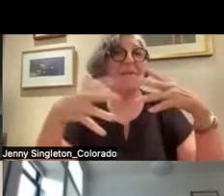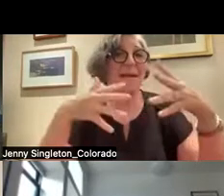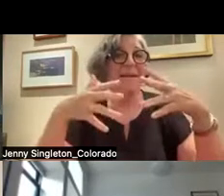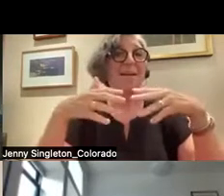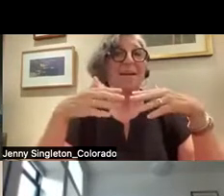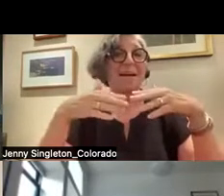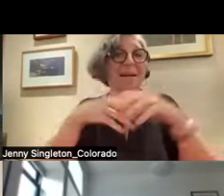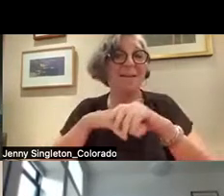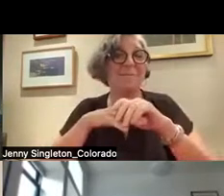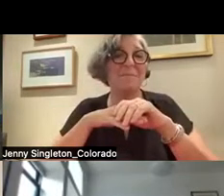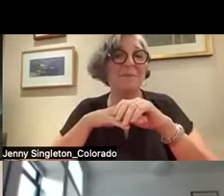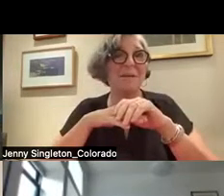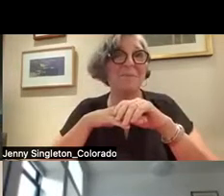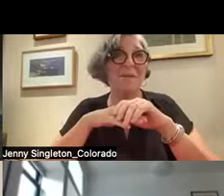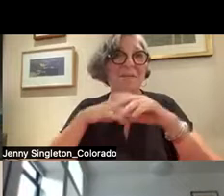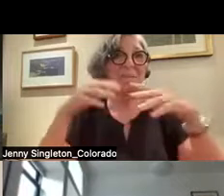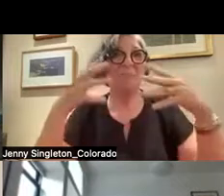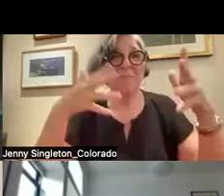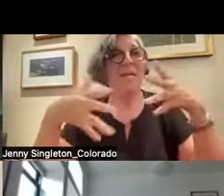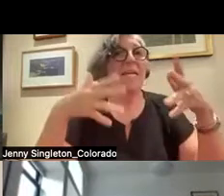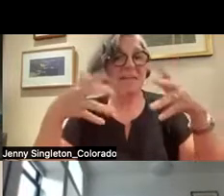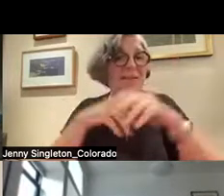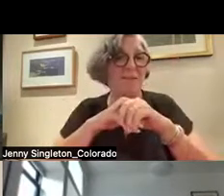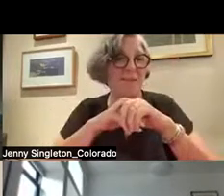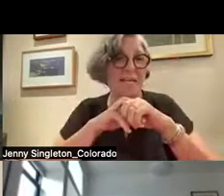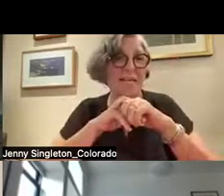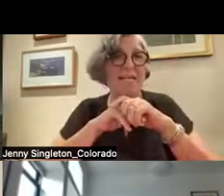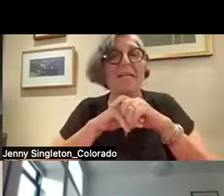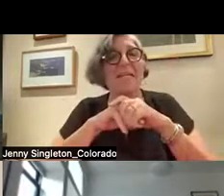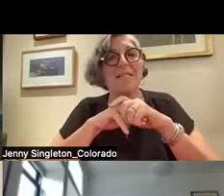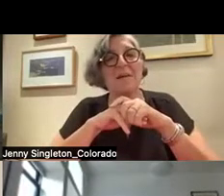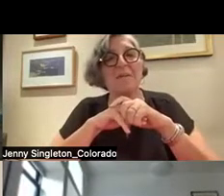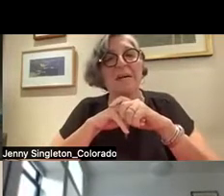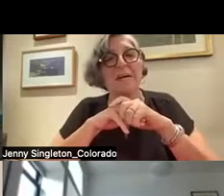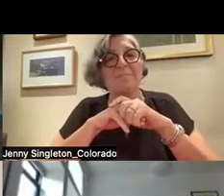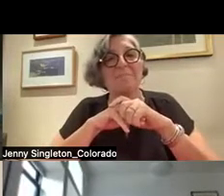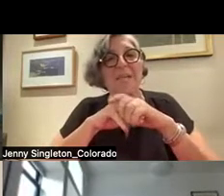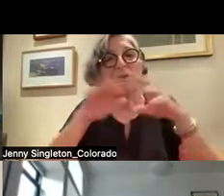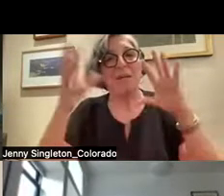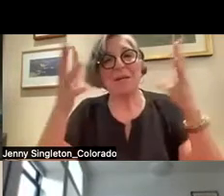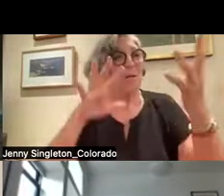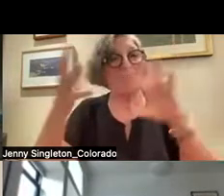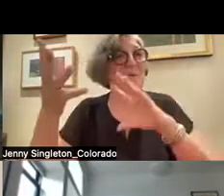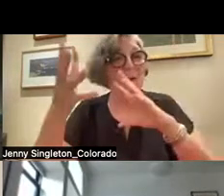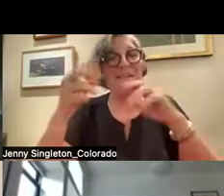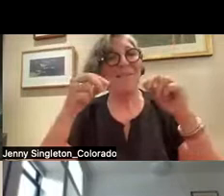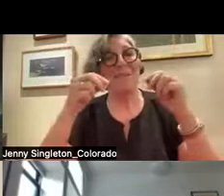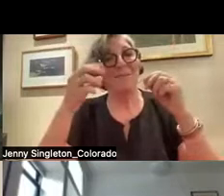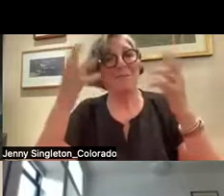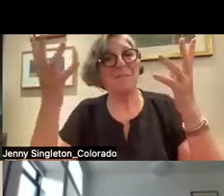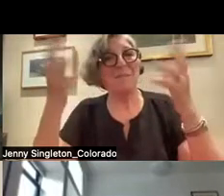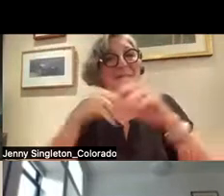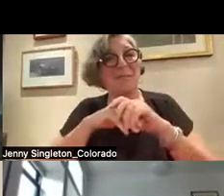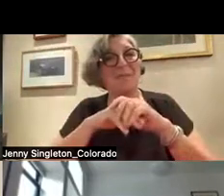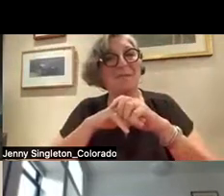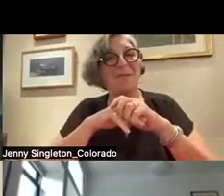a way that was impeding their signing. So so it can work both ways. Like you